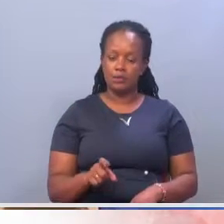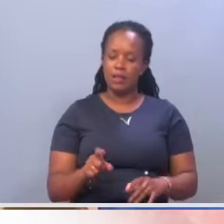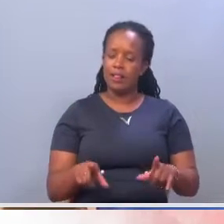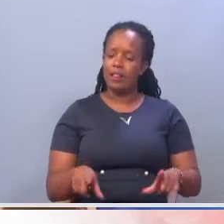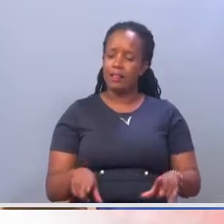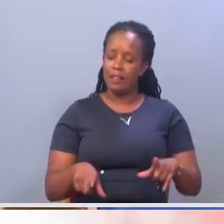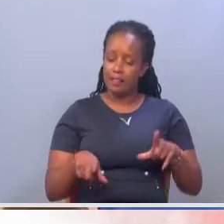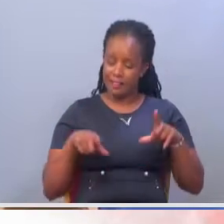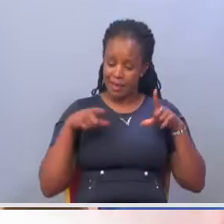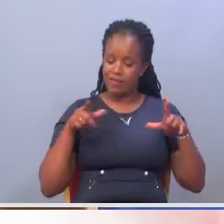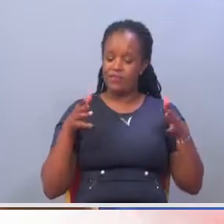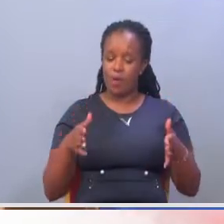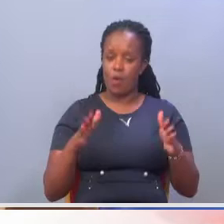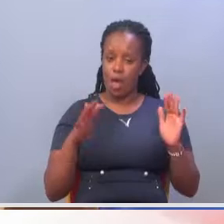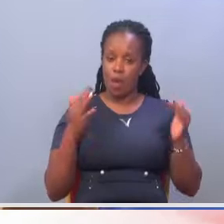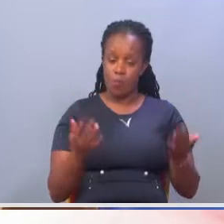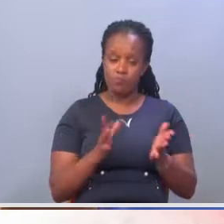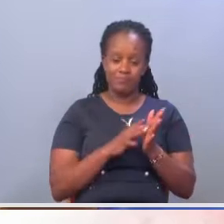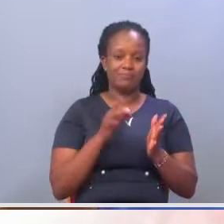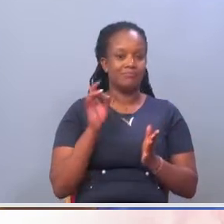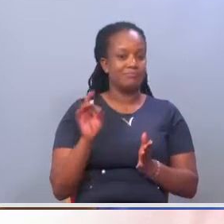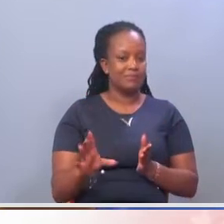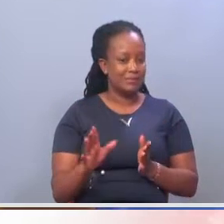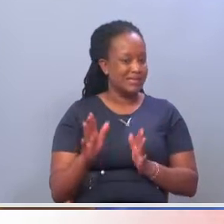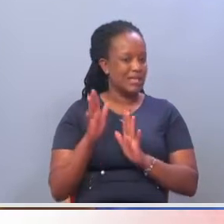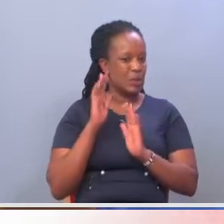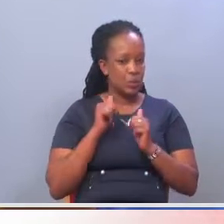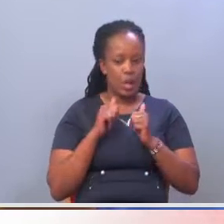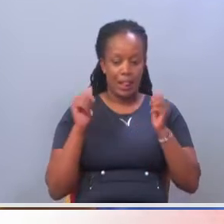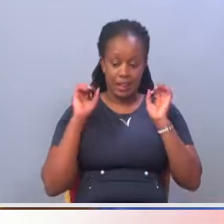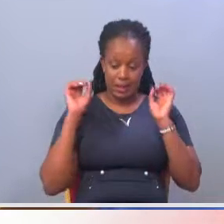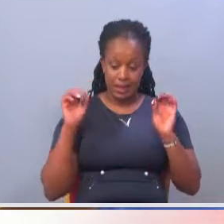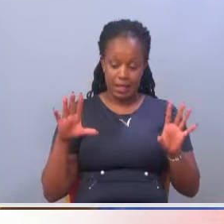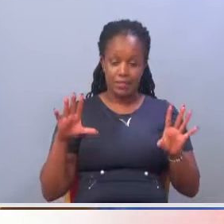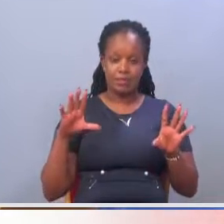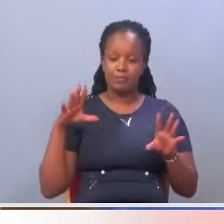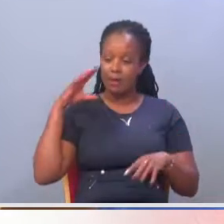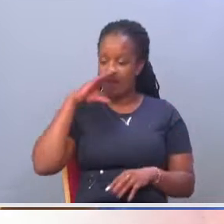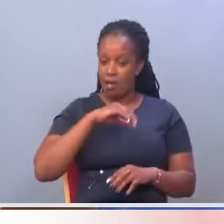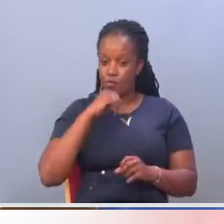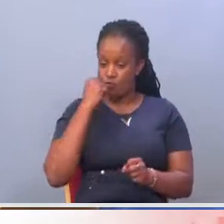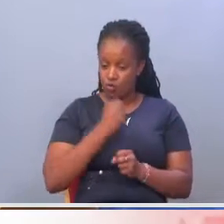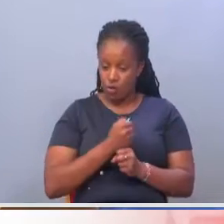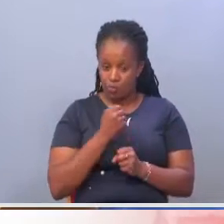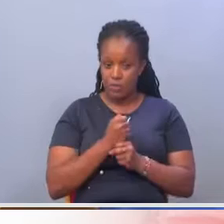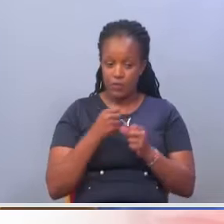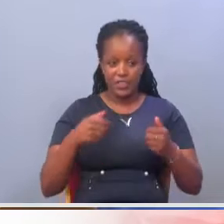living, the insecurity, the loss of lack of jobs, unemployment for our